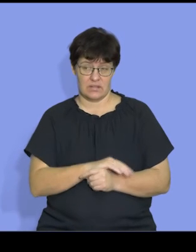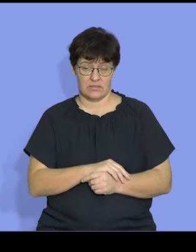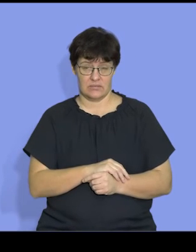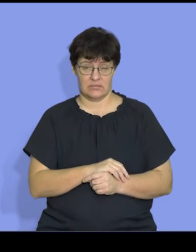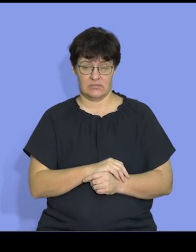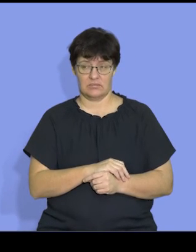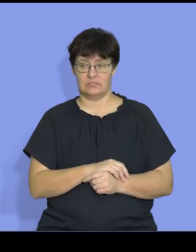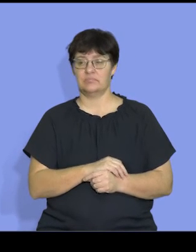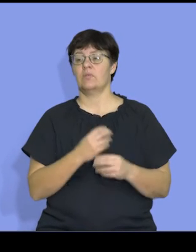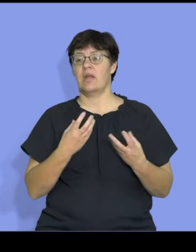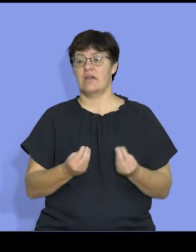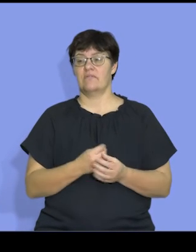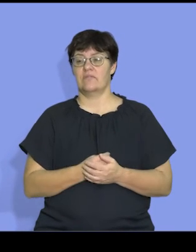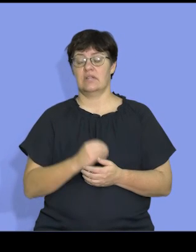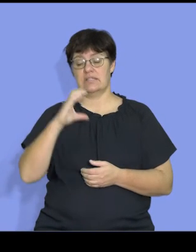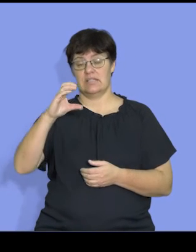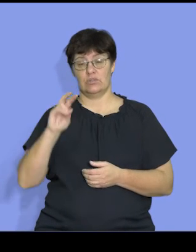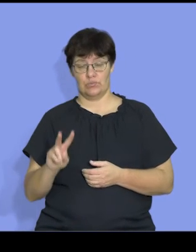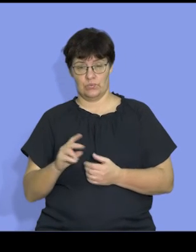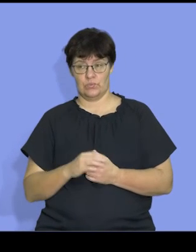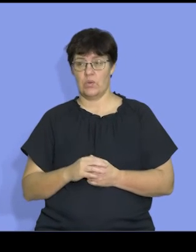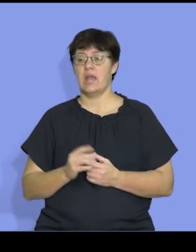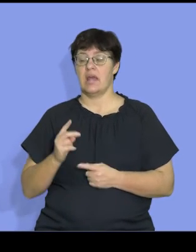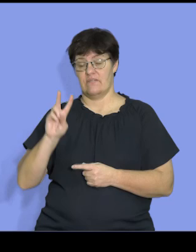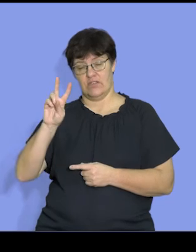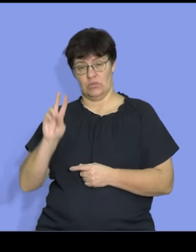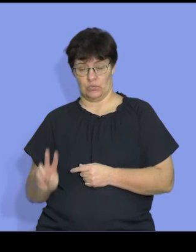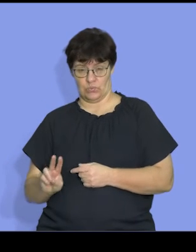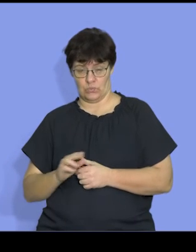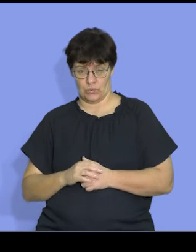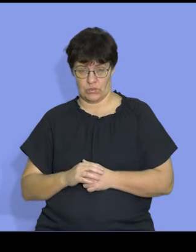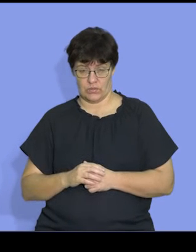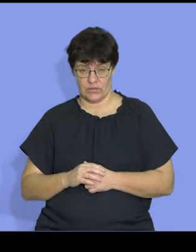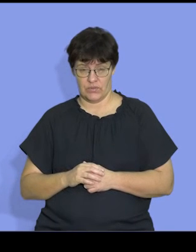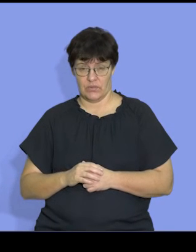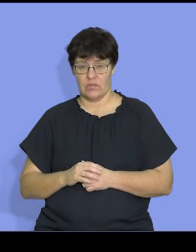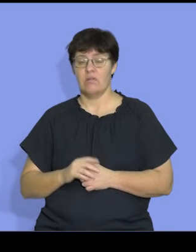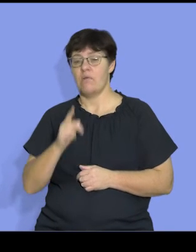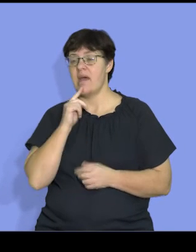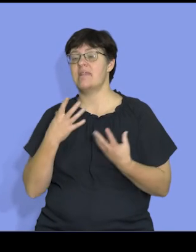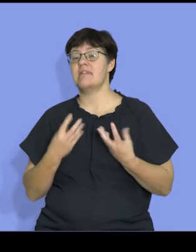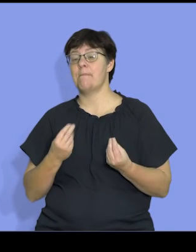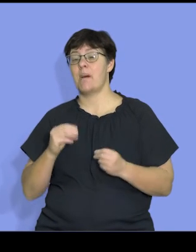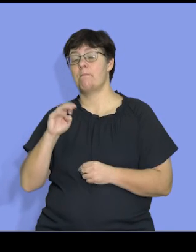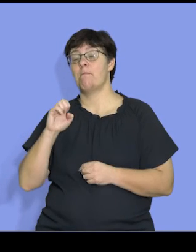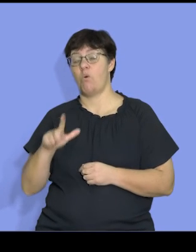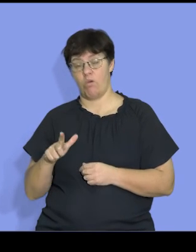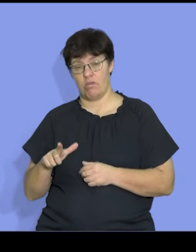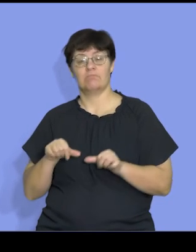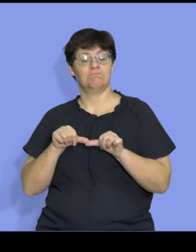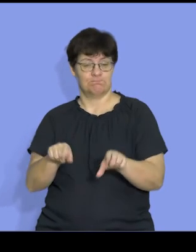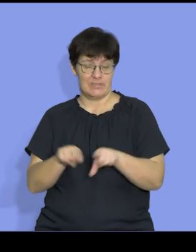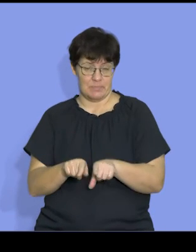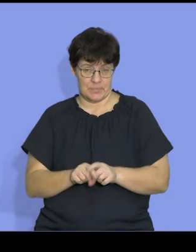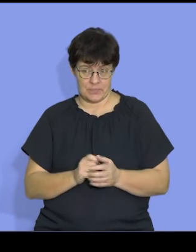dilute, we will get concentration 2 and volume 2, right? But what remains the same is the number of moles, right? So concentration